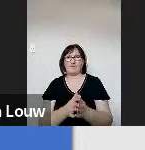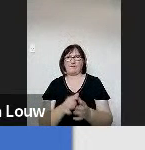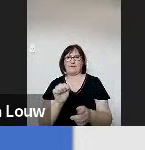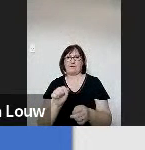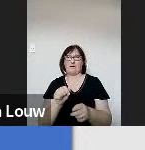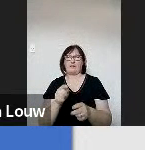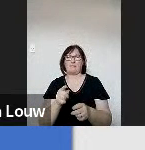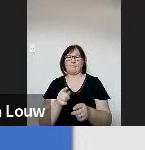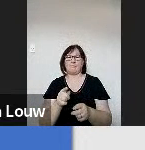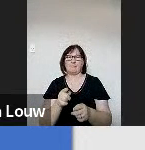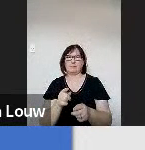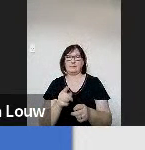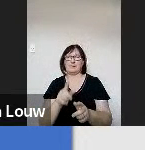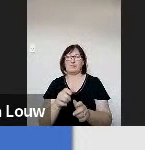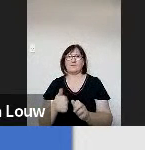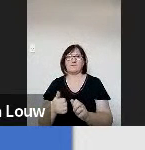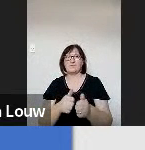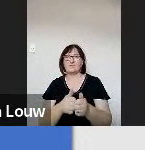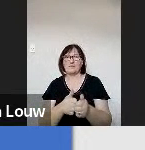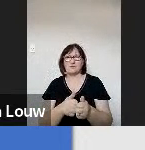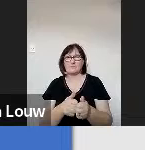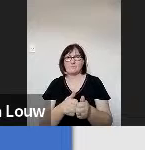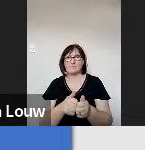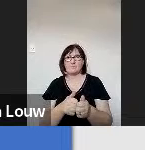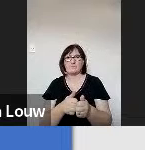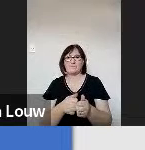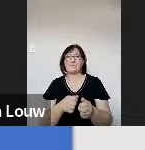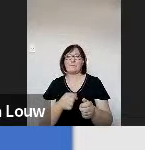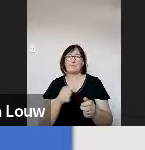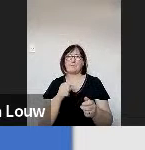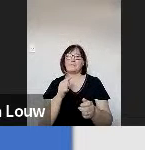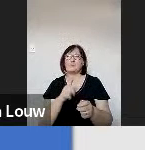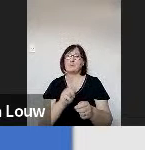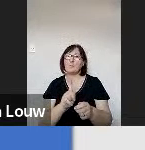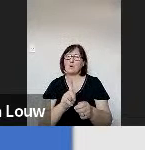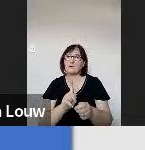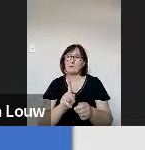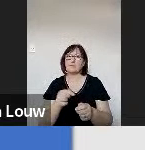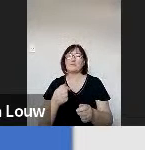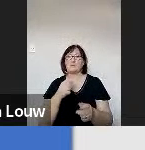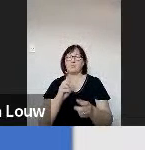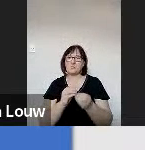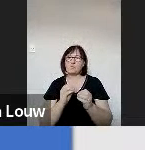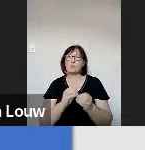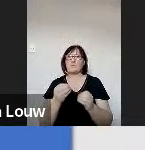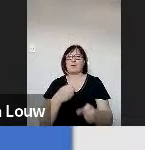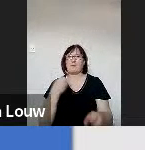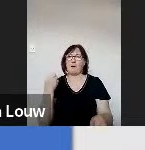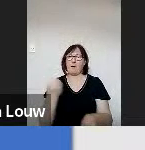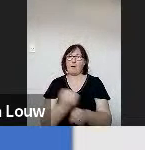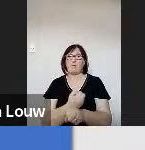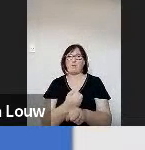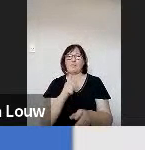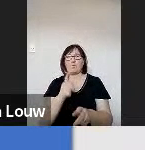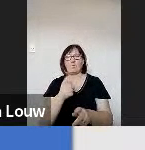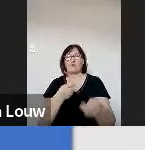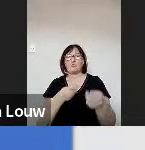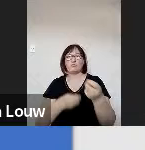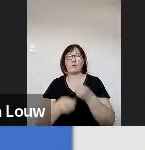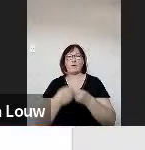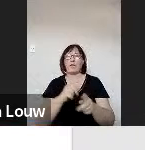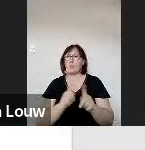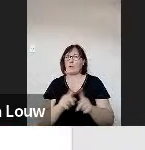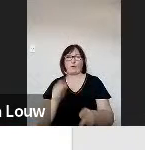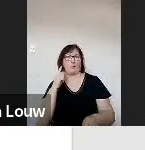the strategic intent at the end of the day is to make it hard for our traders not to comply.